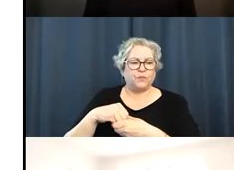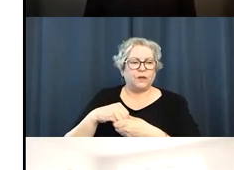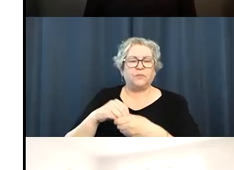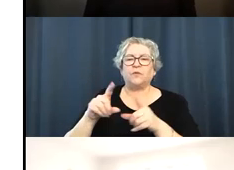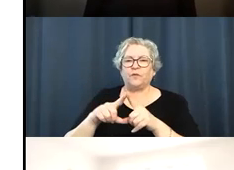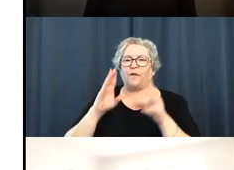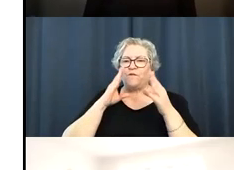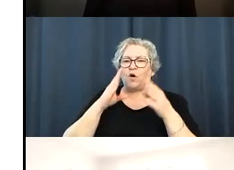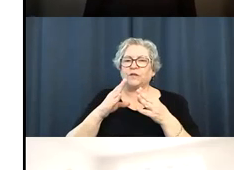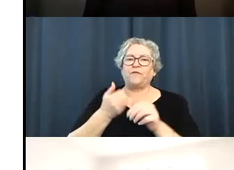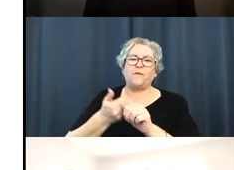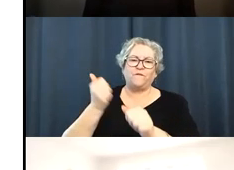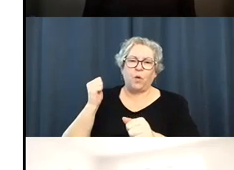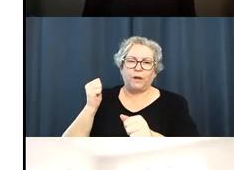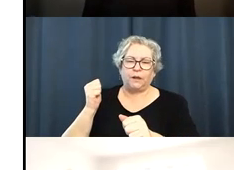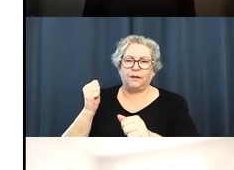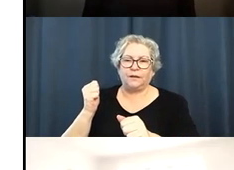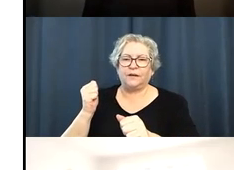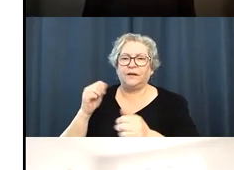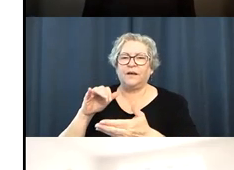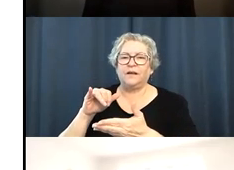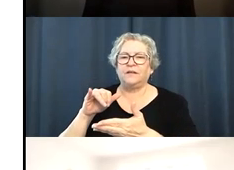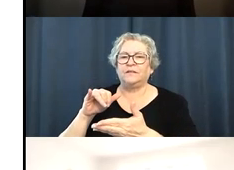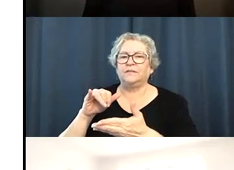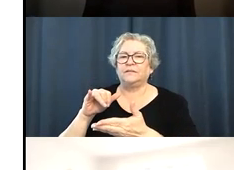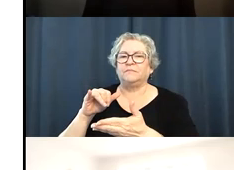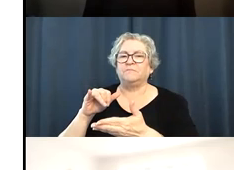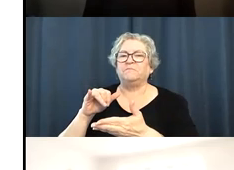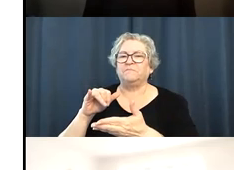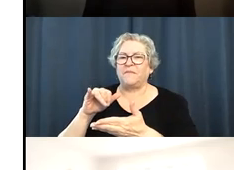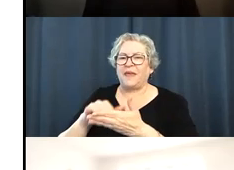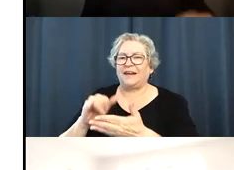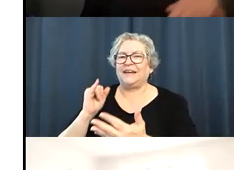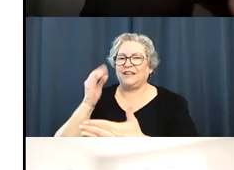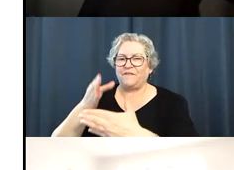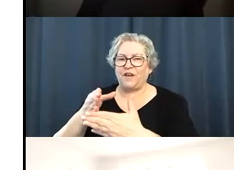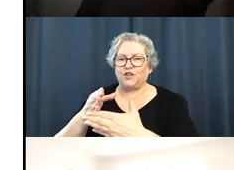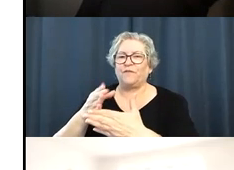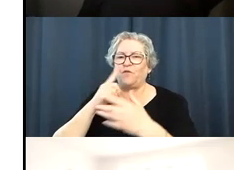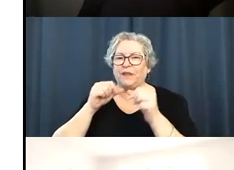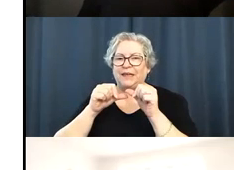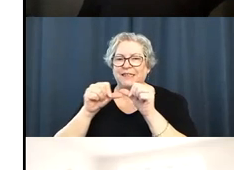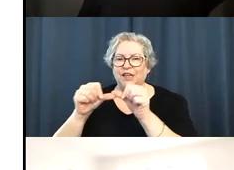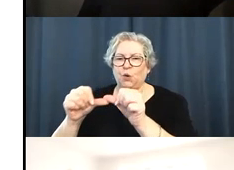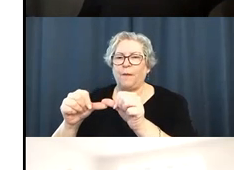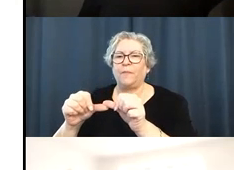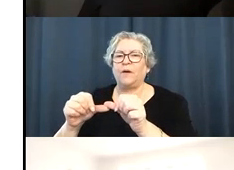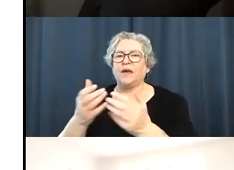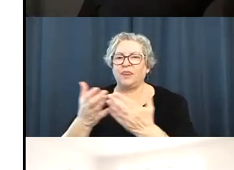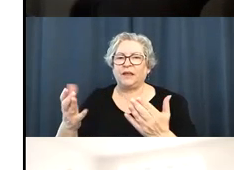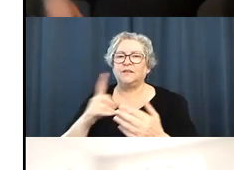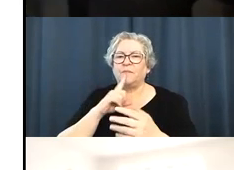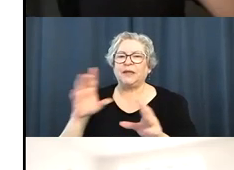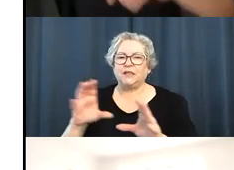on moving away from that intervention approach, that first step of the continuum where things are being